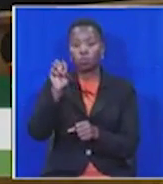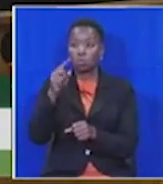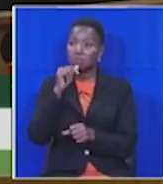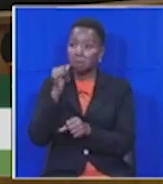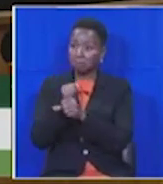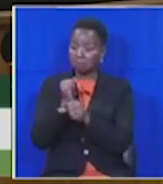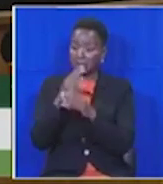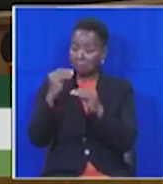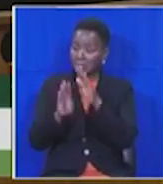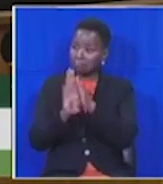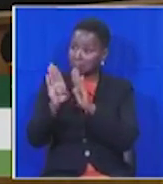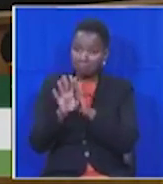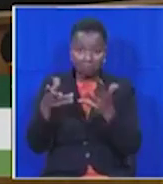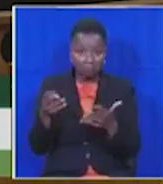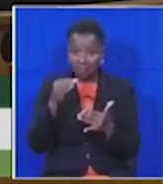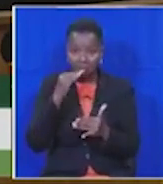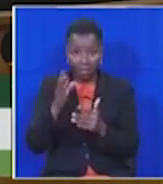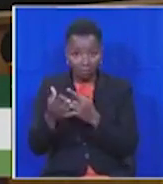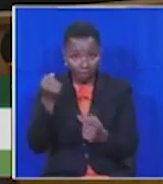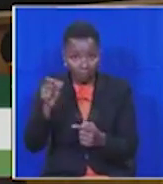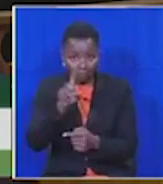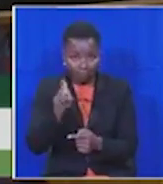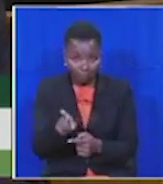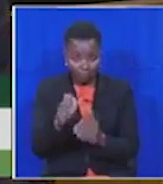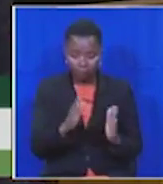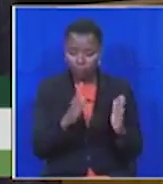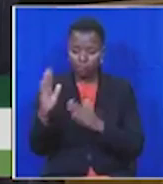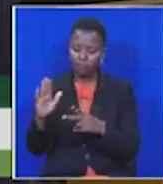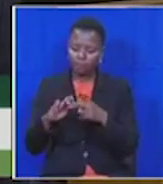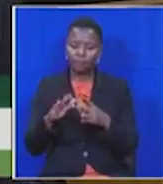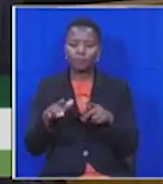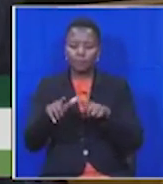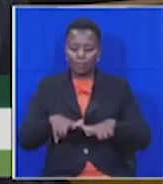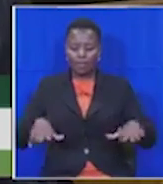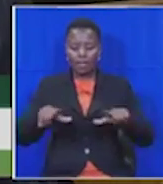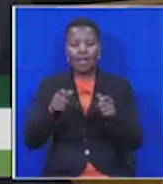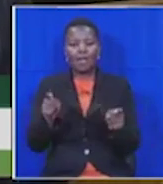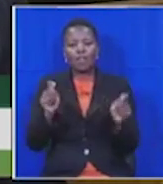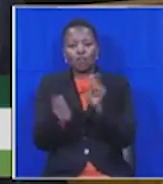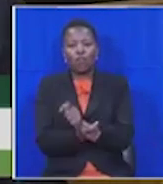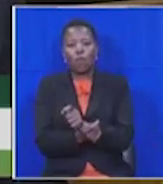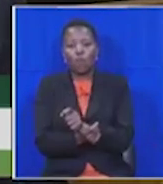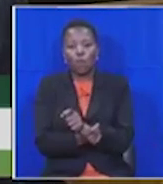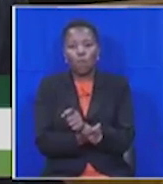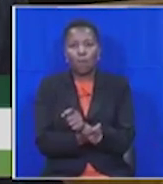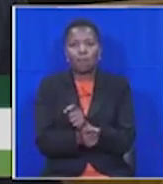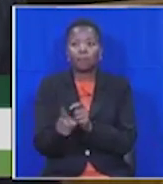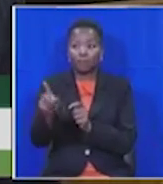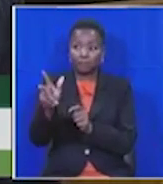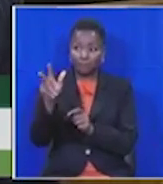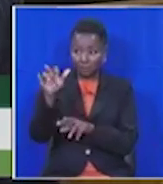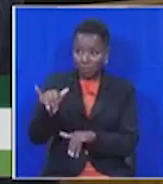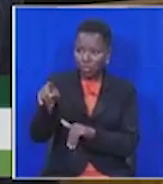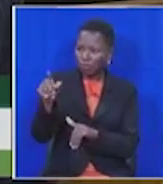the ocean economy? Quick, fast results. Let's talk about land reform, Minister Nkwinti. I'll wait for you to listen,